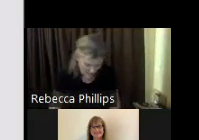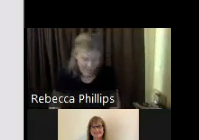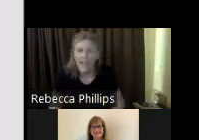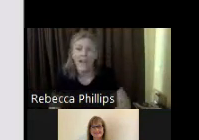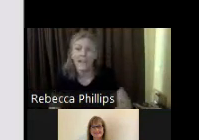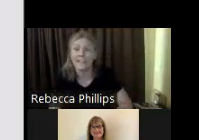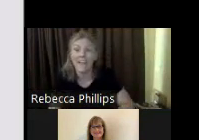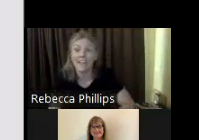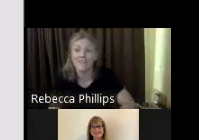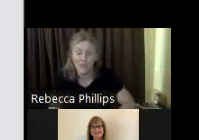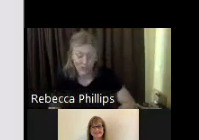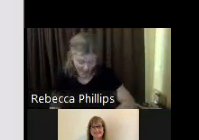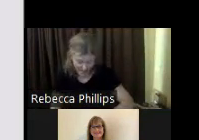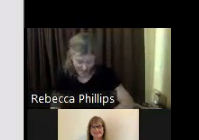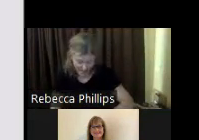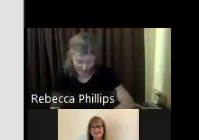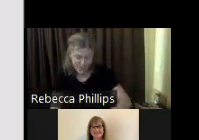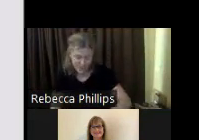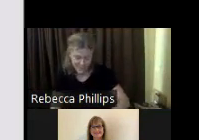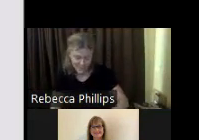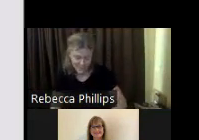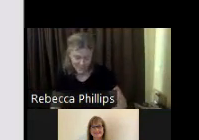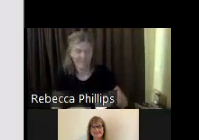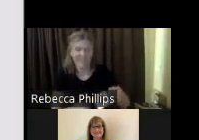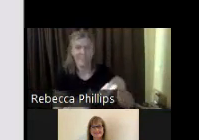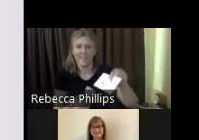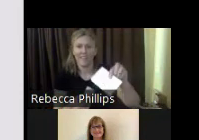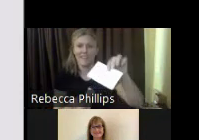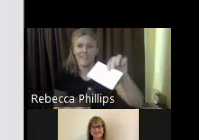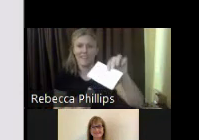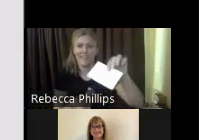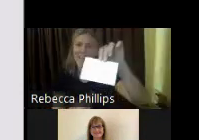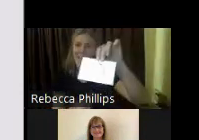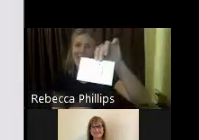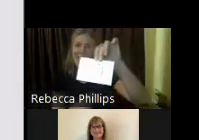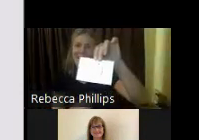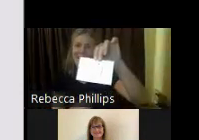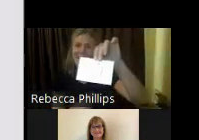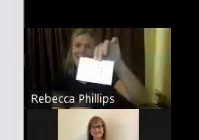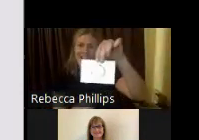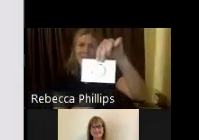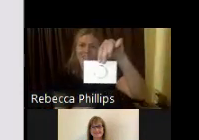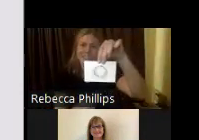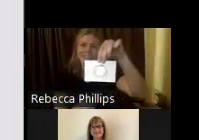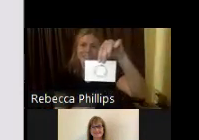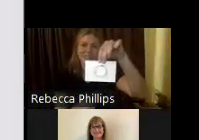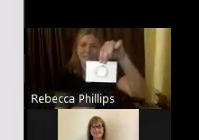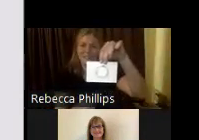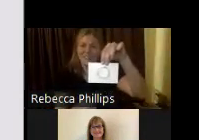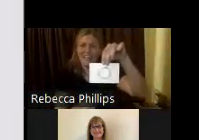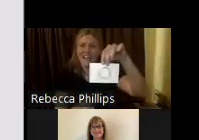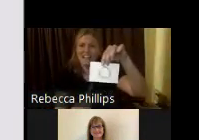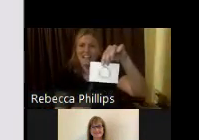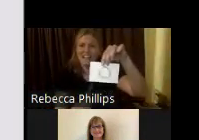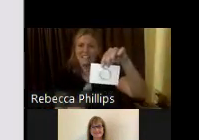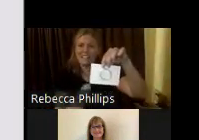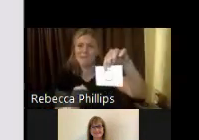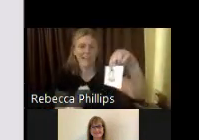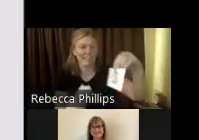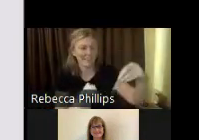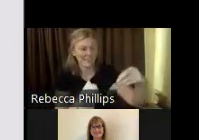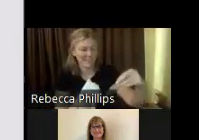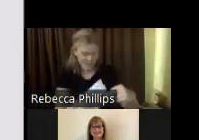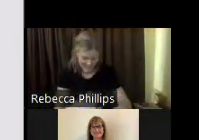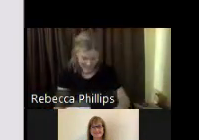attached. I did not even know that. Thank you for sharing that. Yay! Yeah. I'm learning too. I never got to the